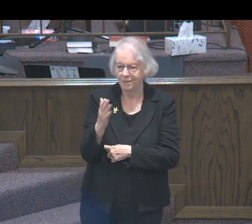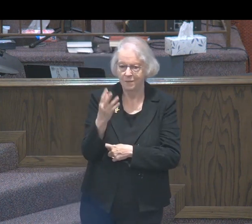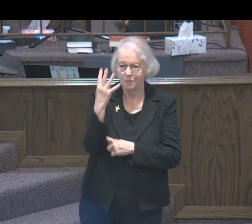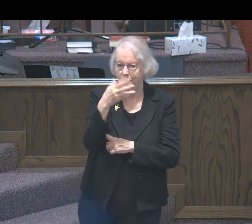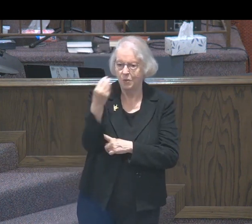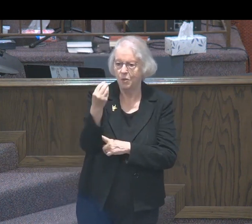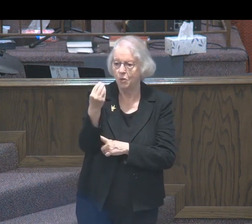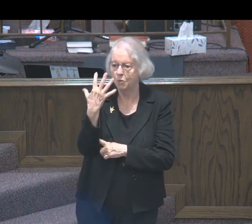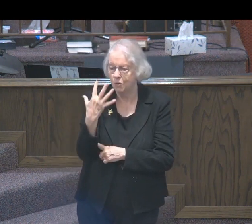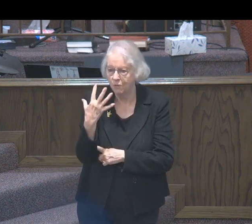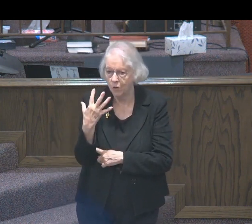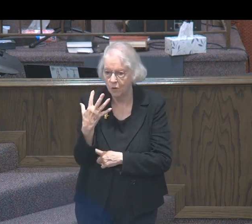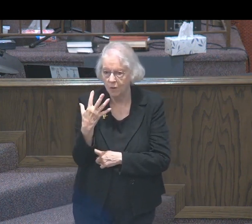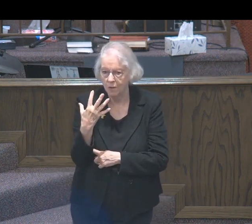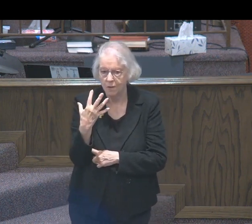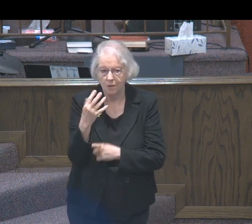Did you hear them